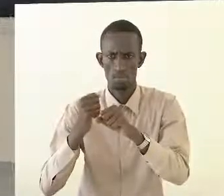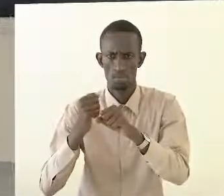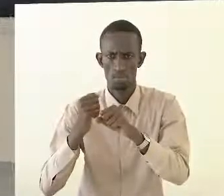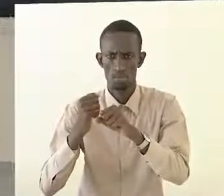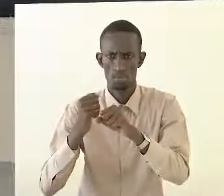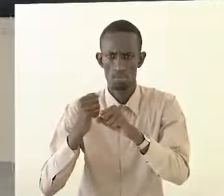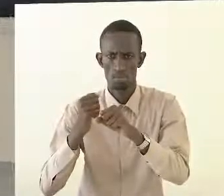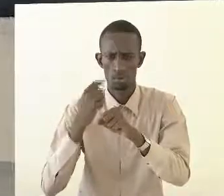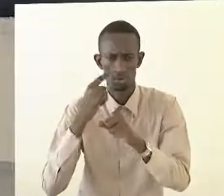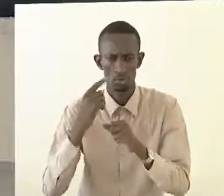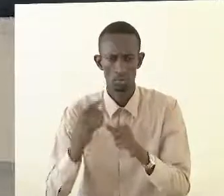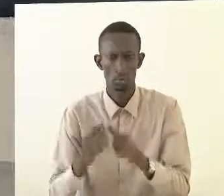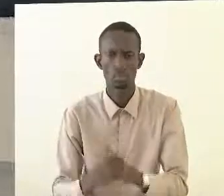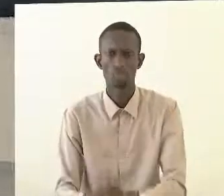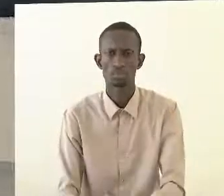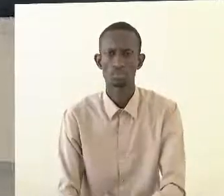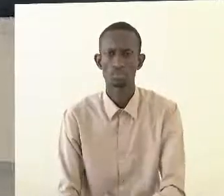what?